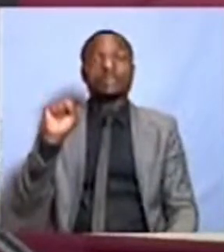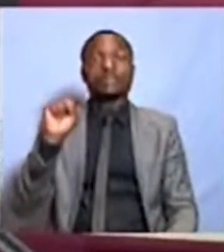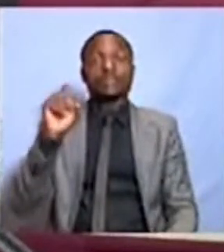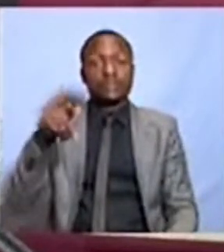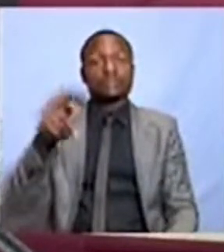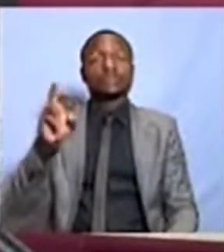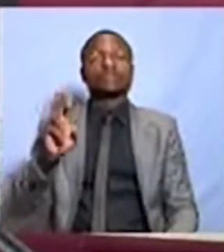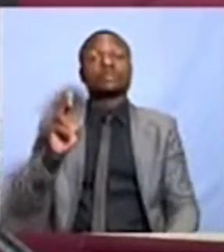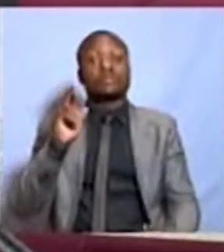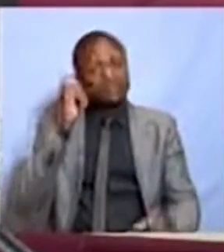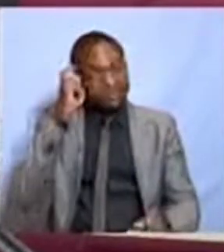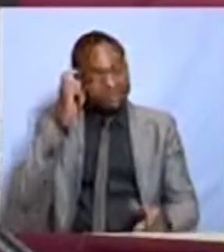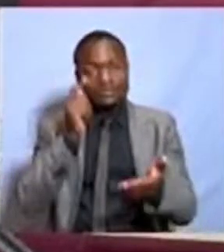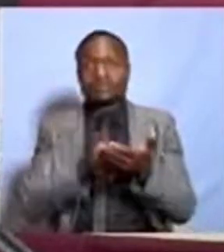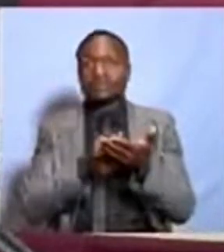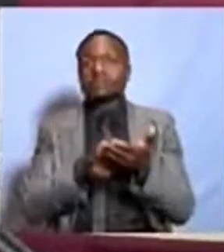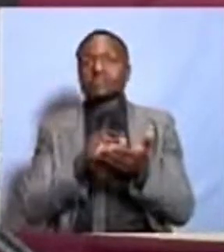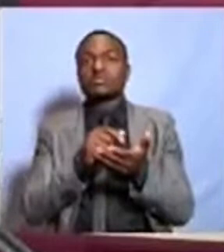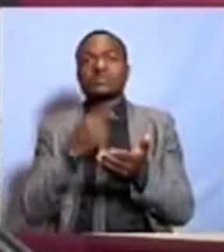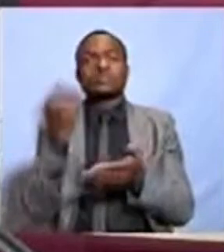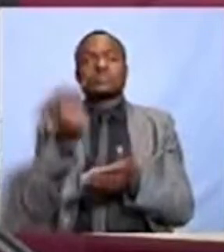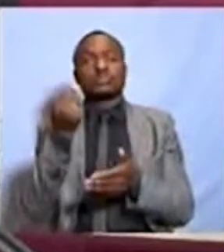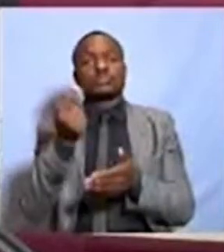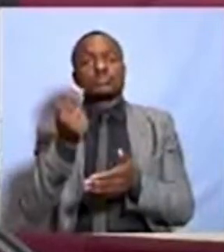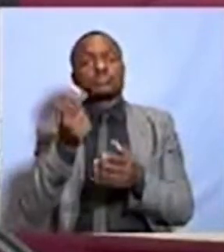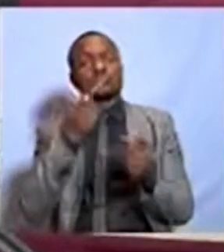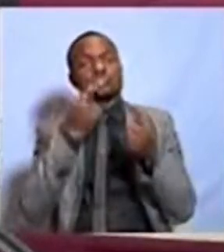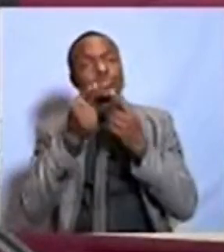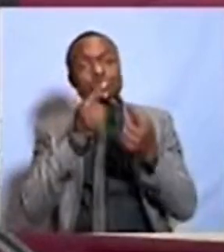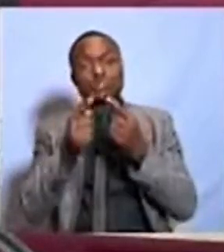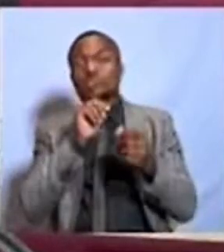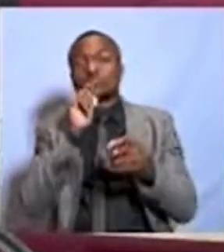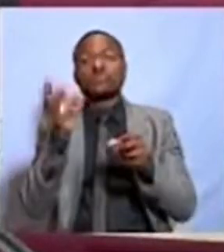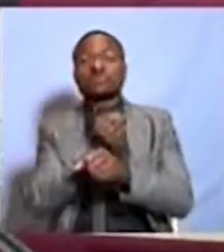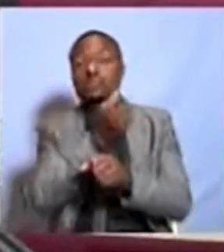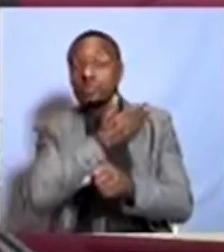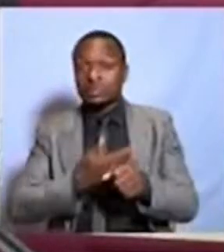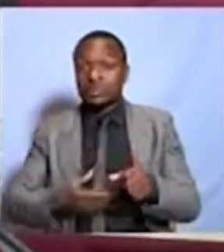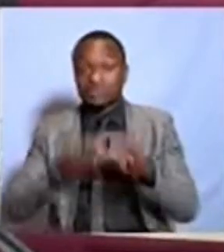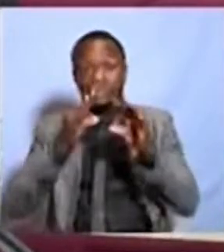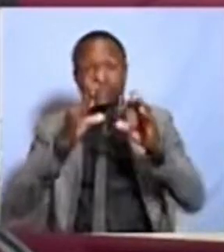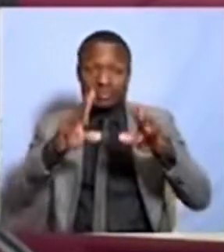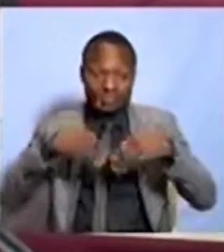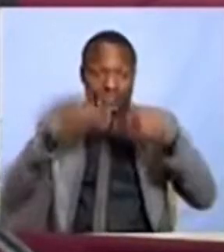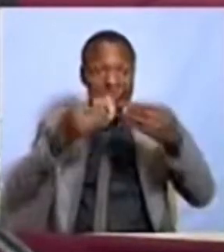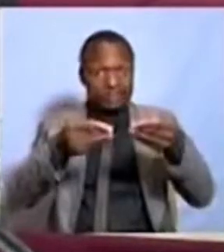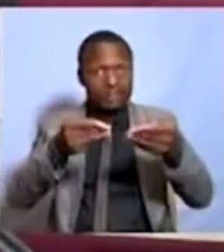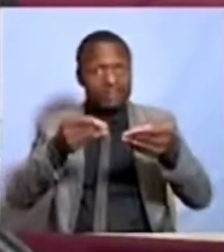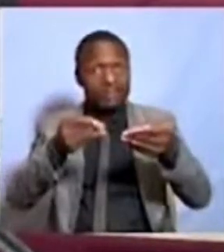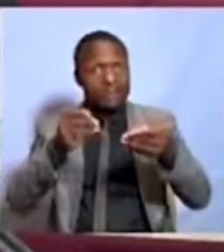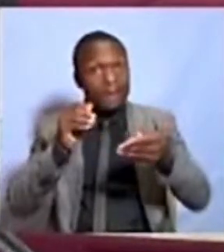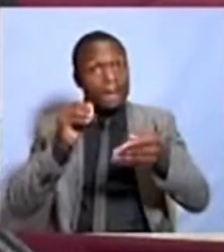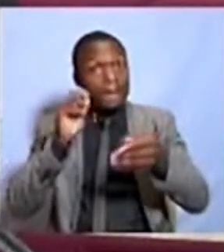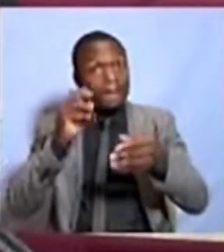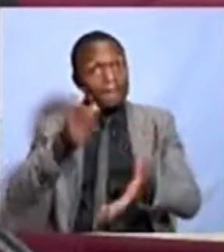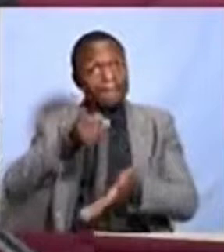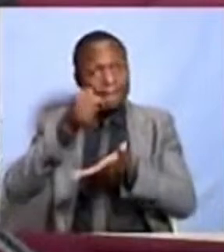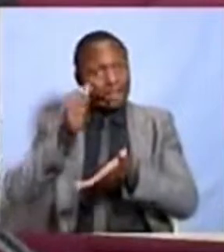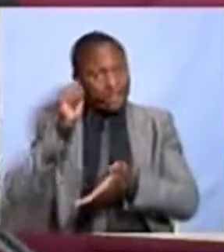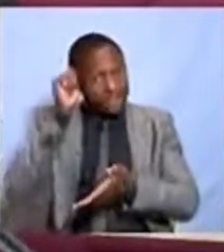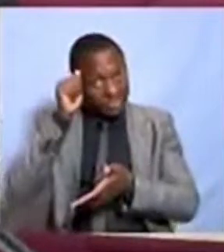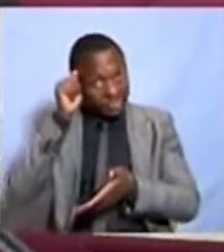for formality. We are not taken seriously. What happens when we present our budget analysis? Where does this go? Is